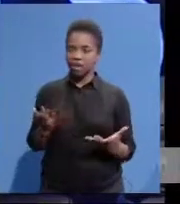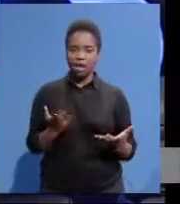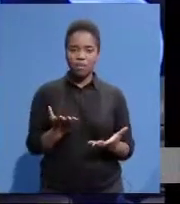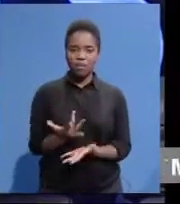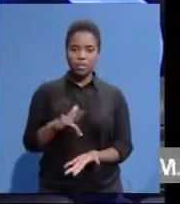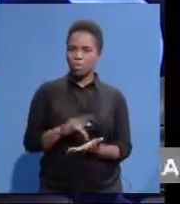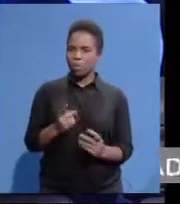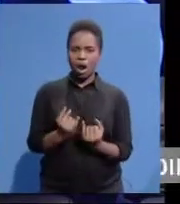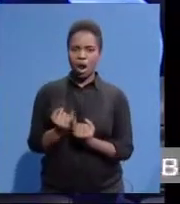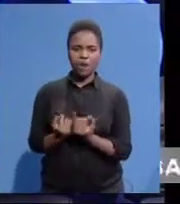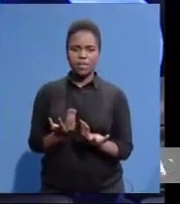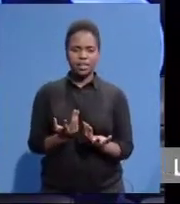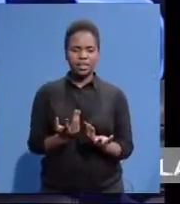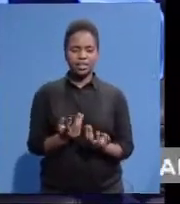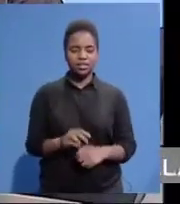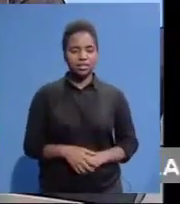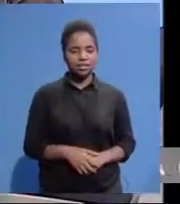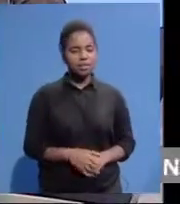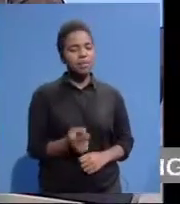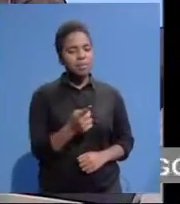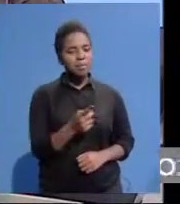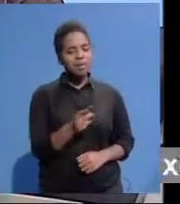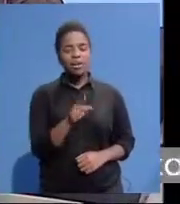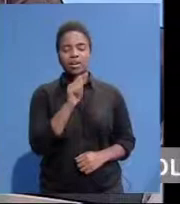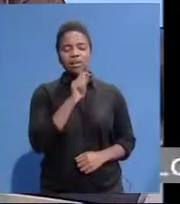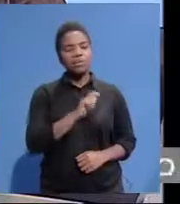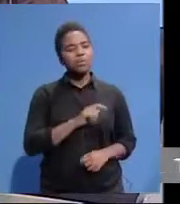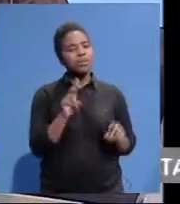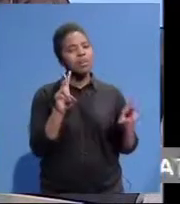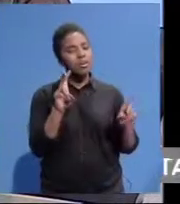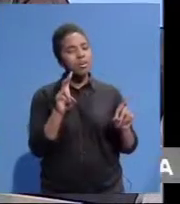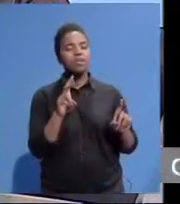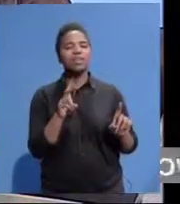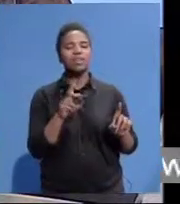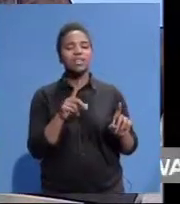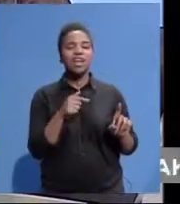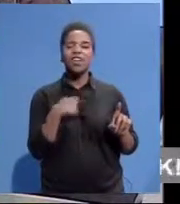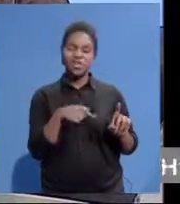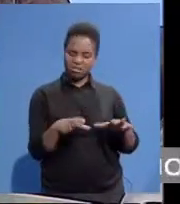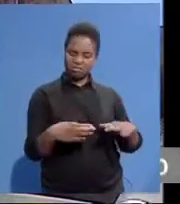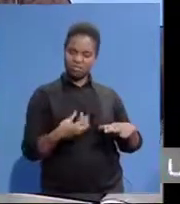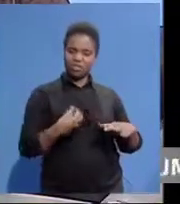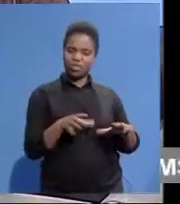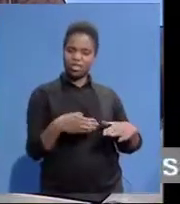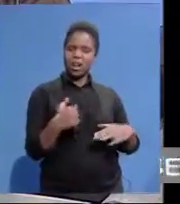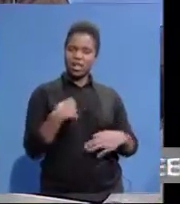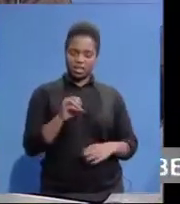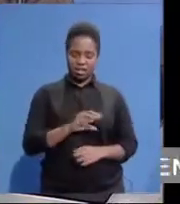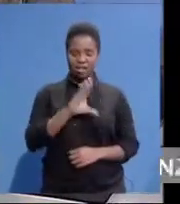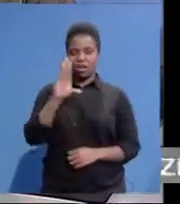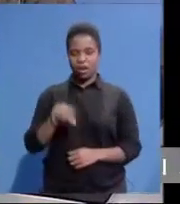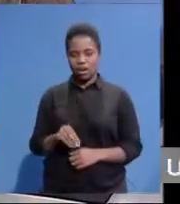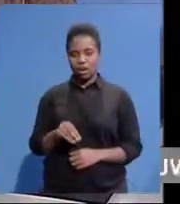We need to... But this is now actually, you're raising a very valuable point, because sitting here as a fellow South African, we're kind of